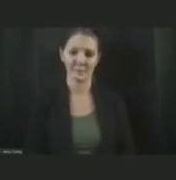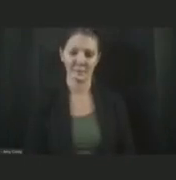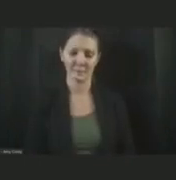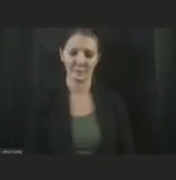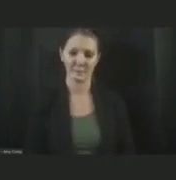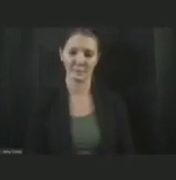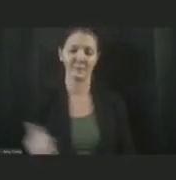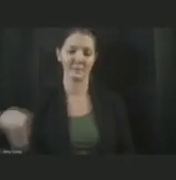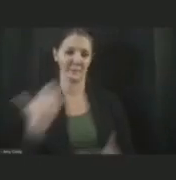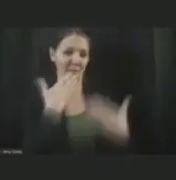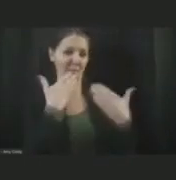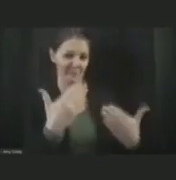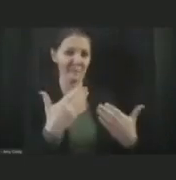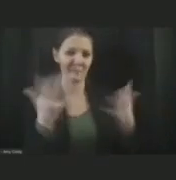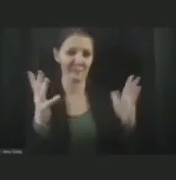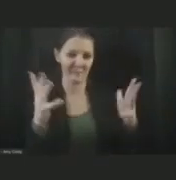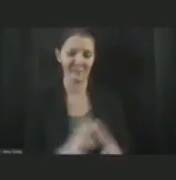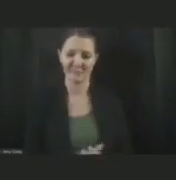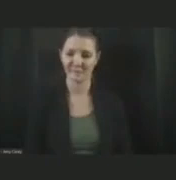Thank you, I'm all set.